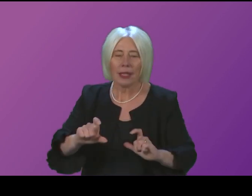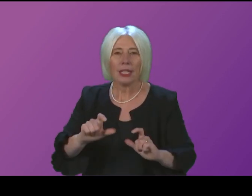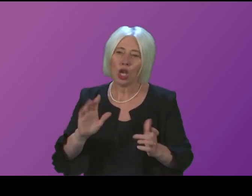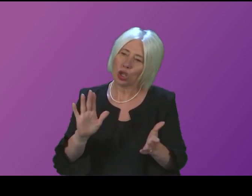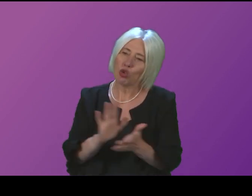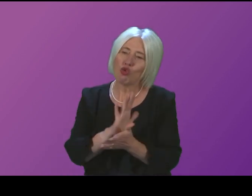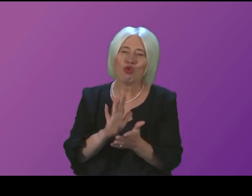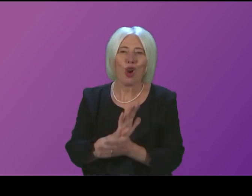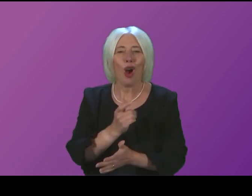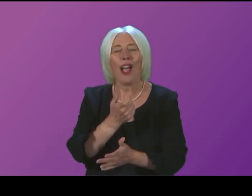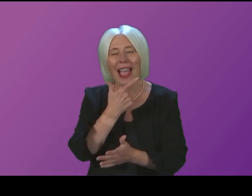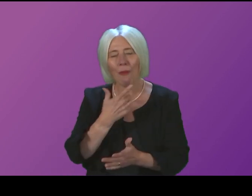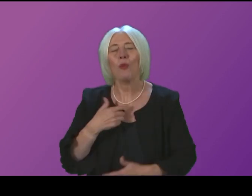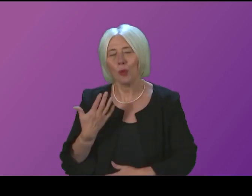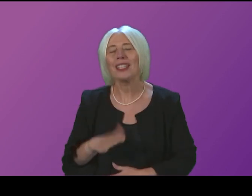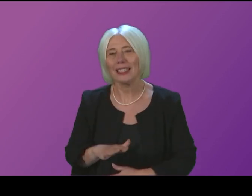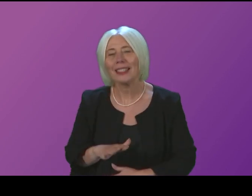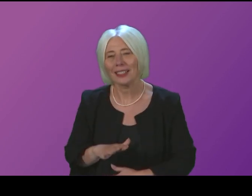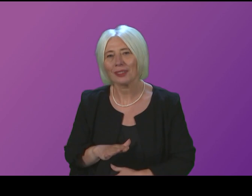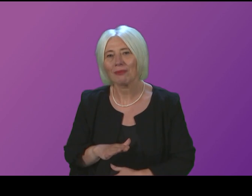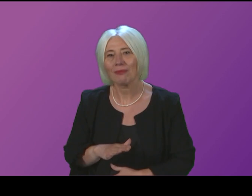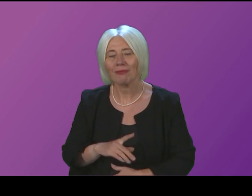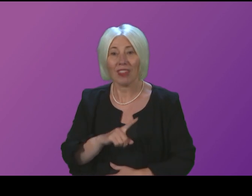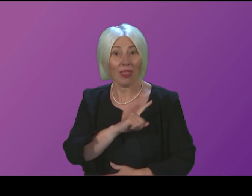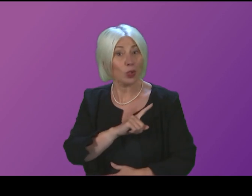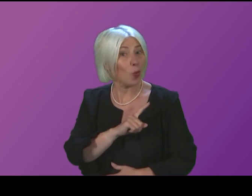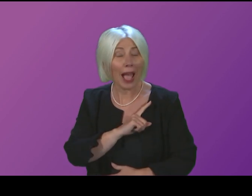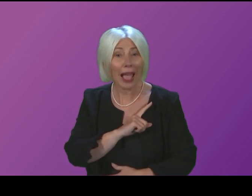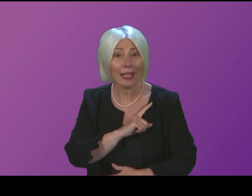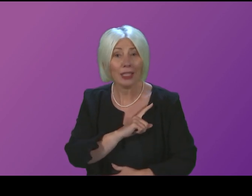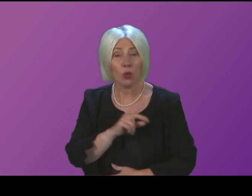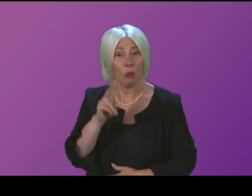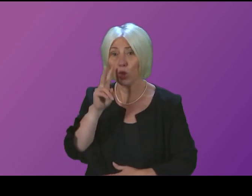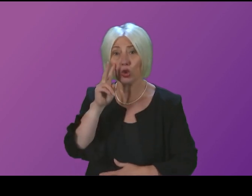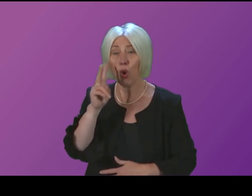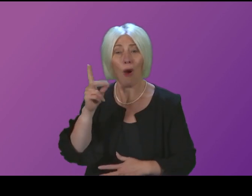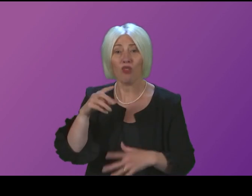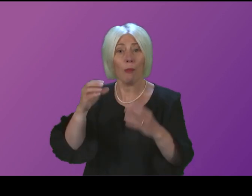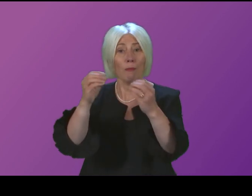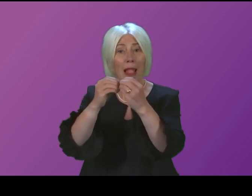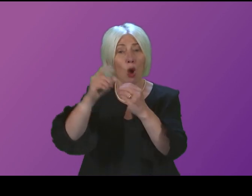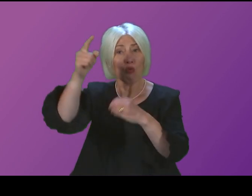when we needed it most. That's why the scenes that we saw on the final journey from Balmoral to Holyrood Palace